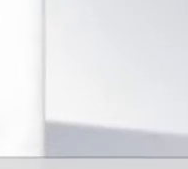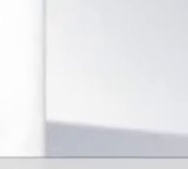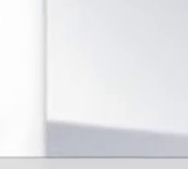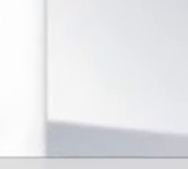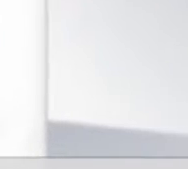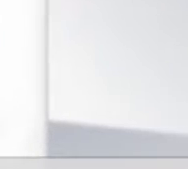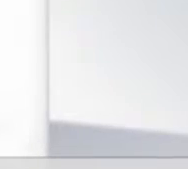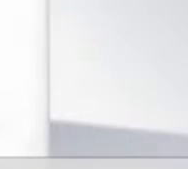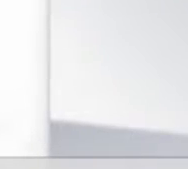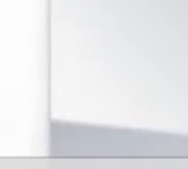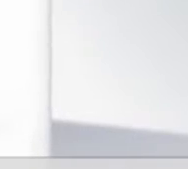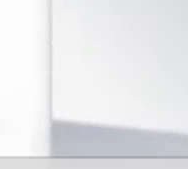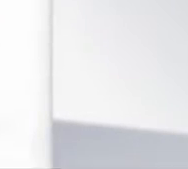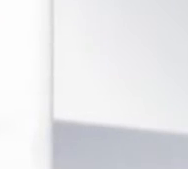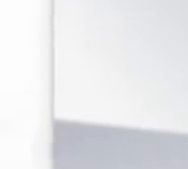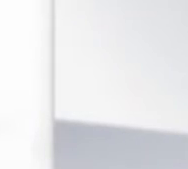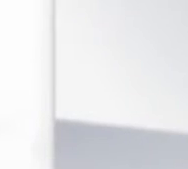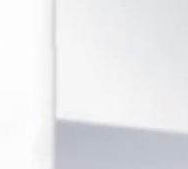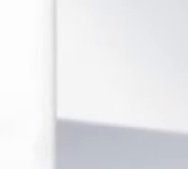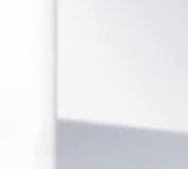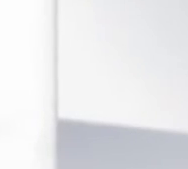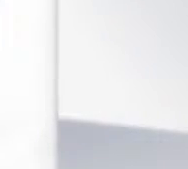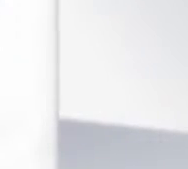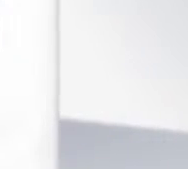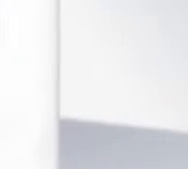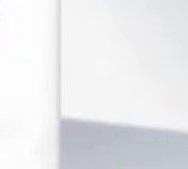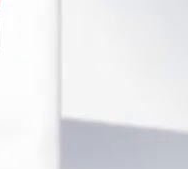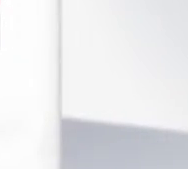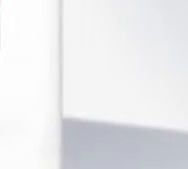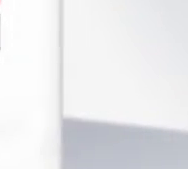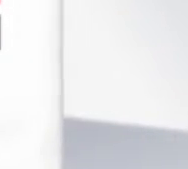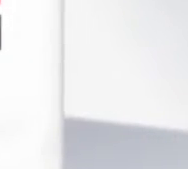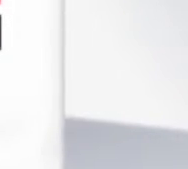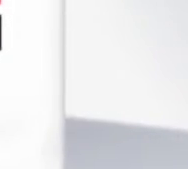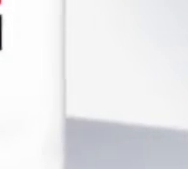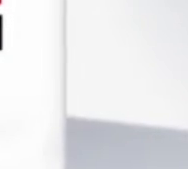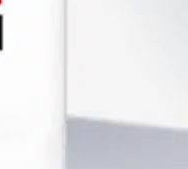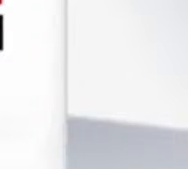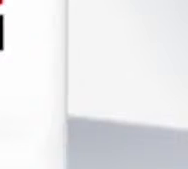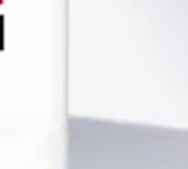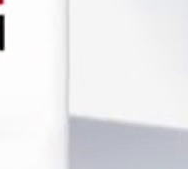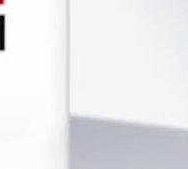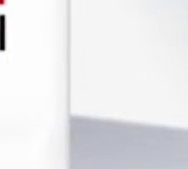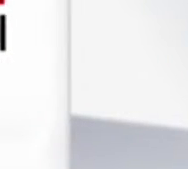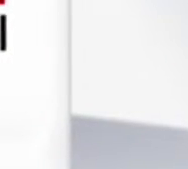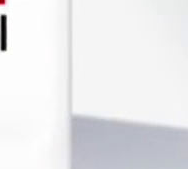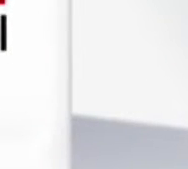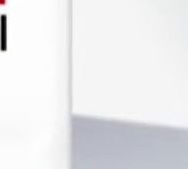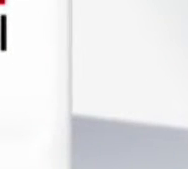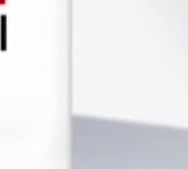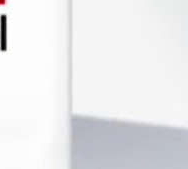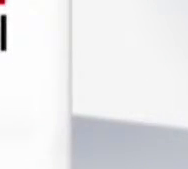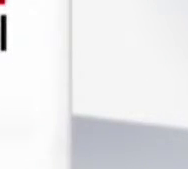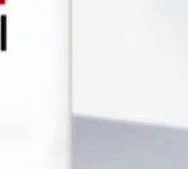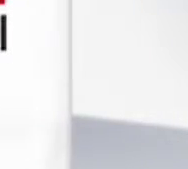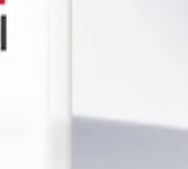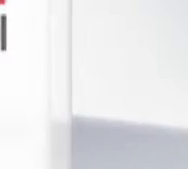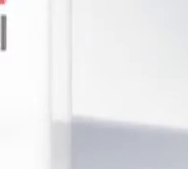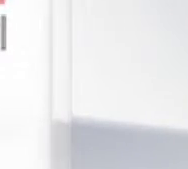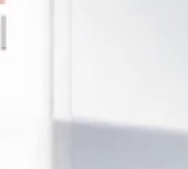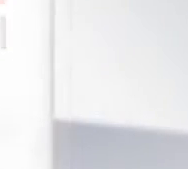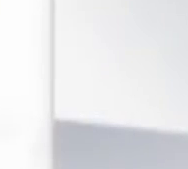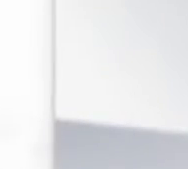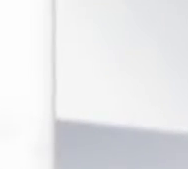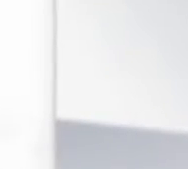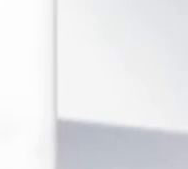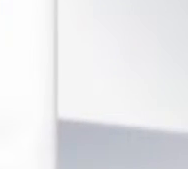when there were very few cases with a positivity rate of 0.6. Very many people started dropping the card. The